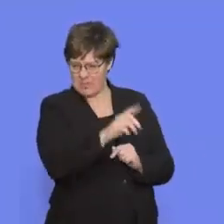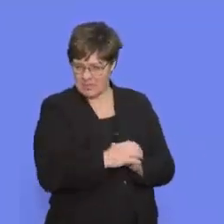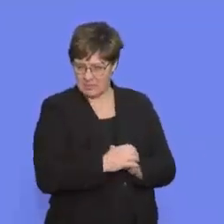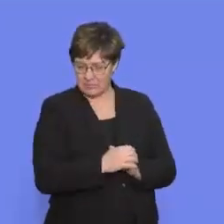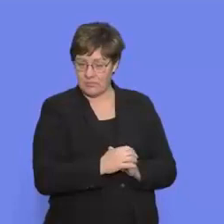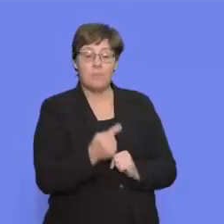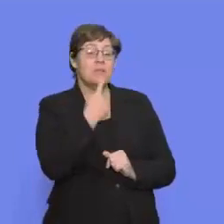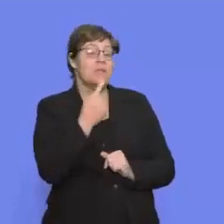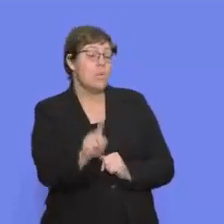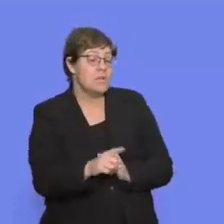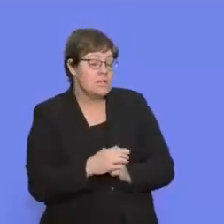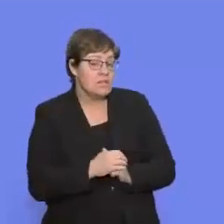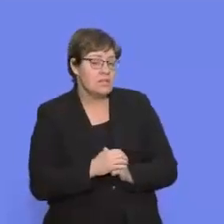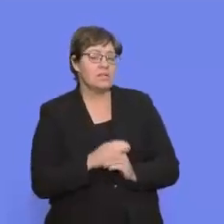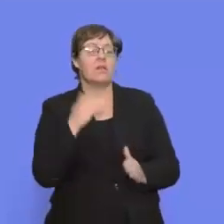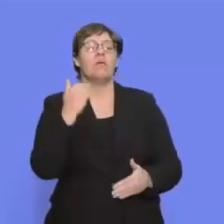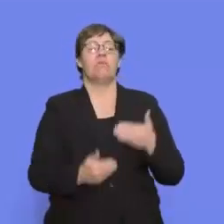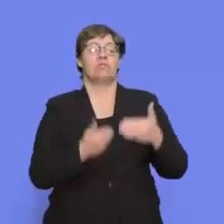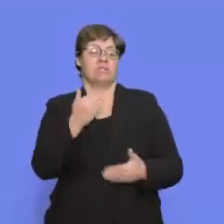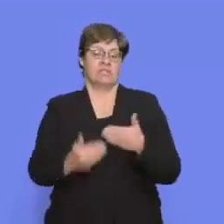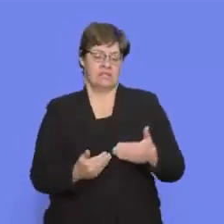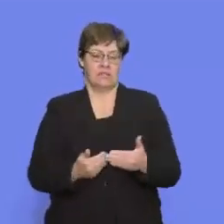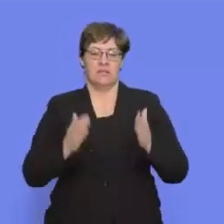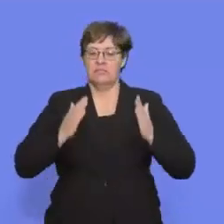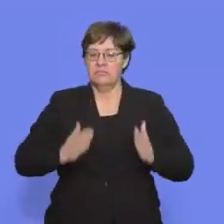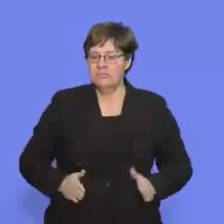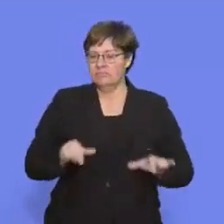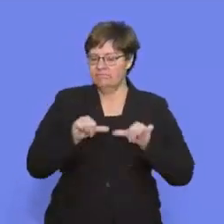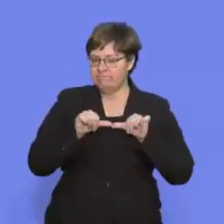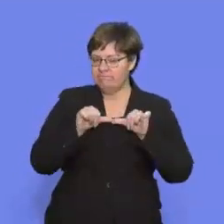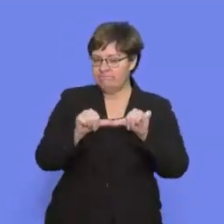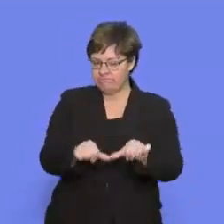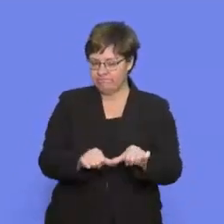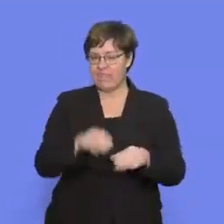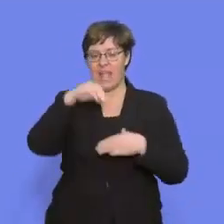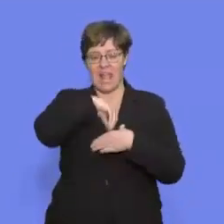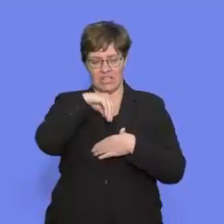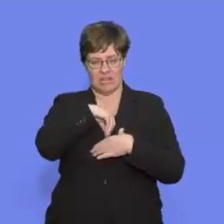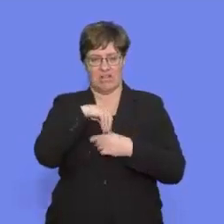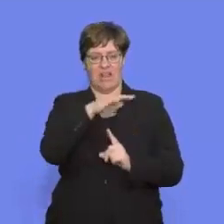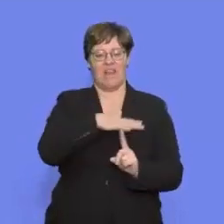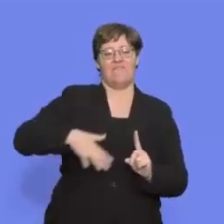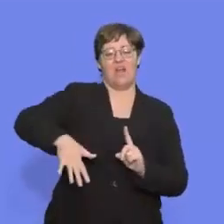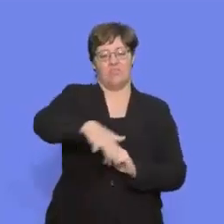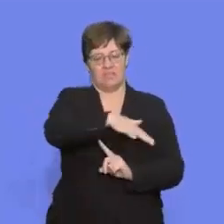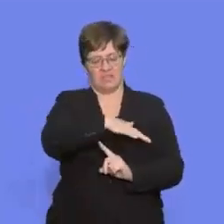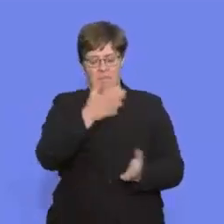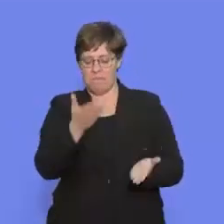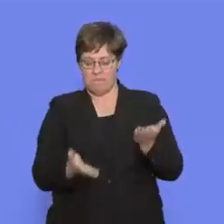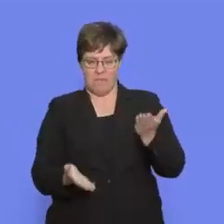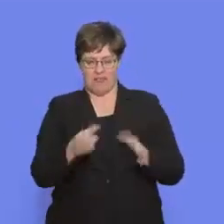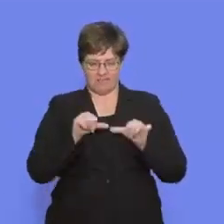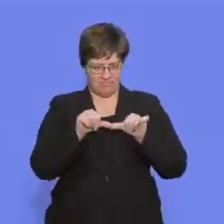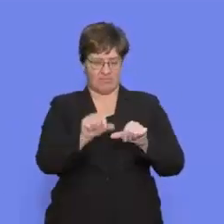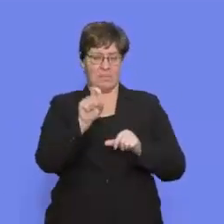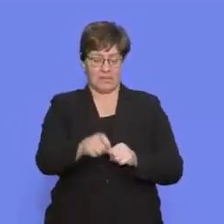is the process whereby the body maintains the internal environment constant. Then